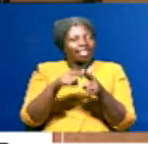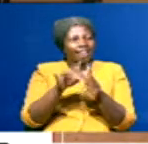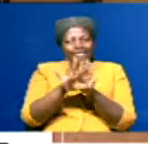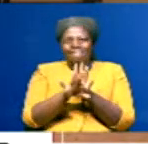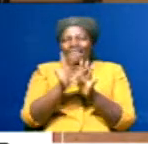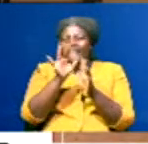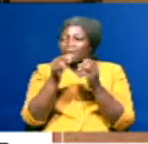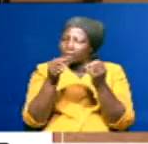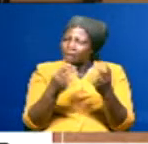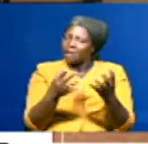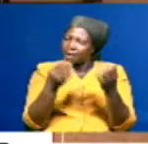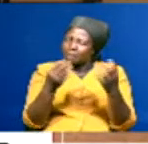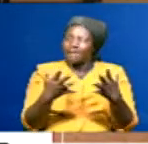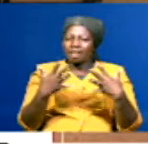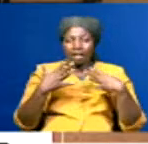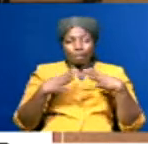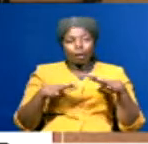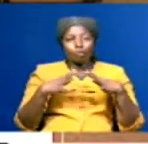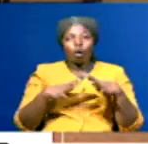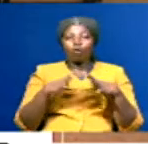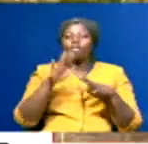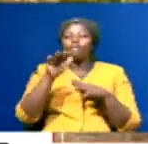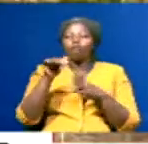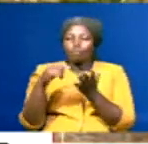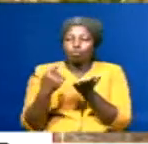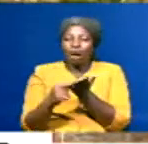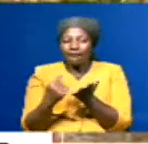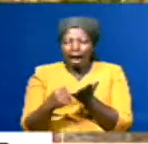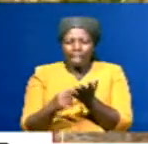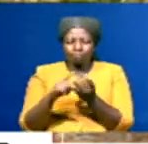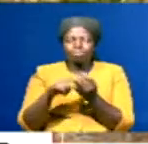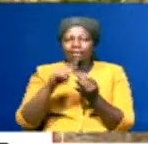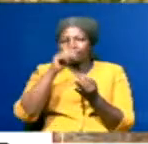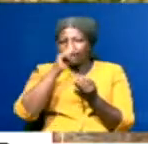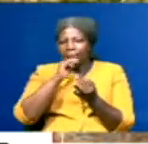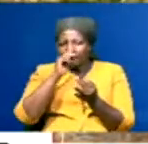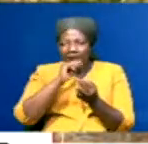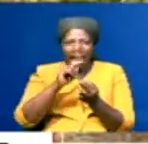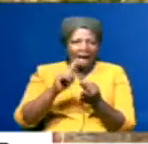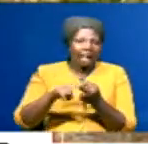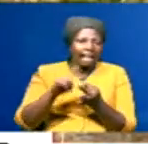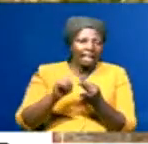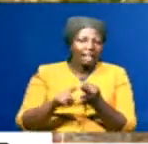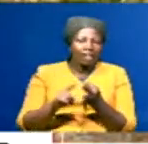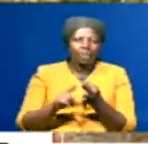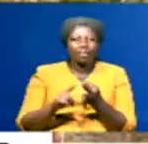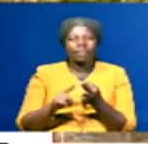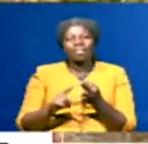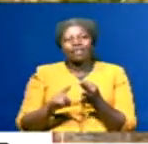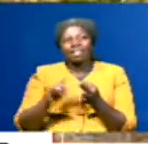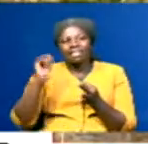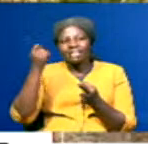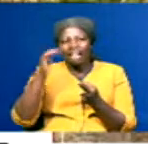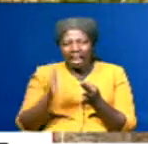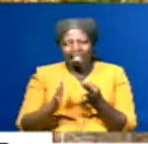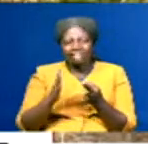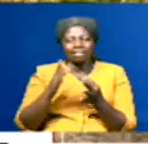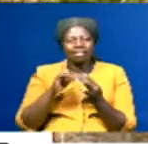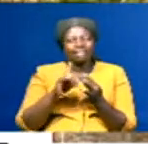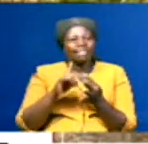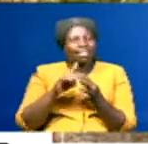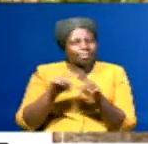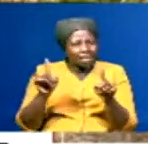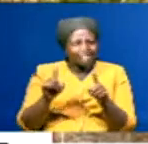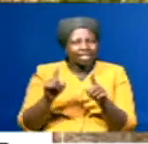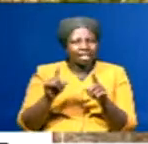in Uganda, Tanzania, some Kenyans, but